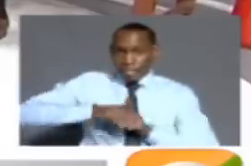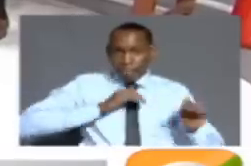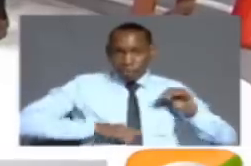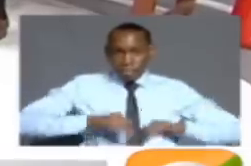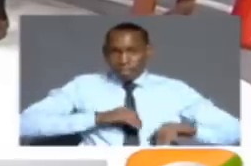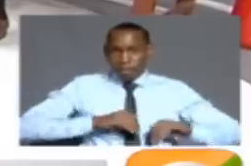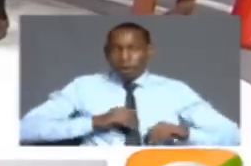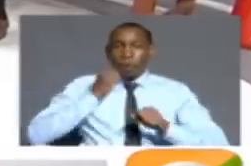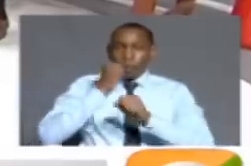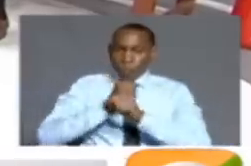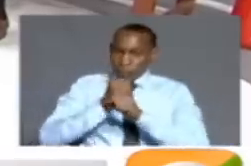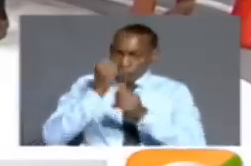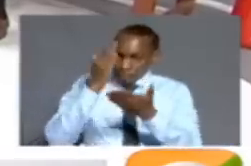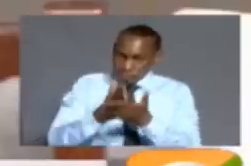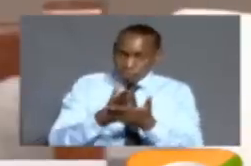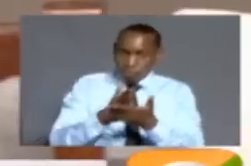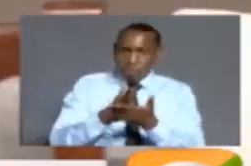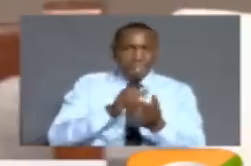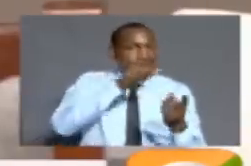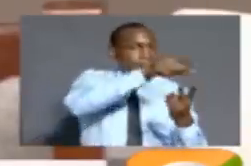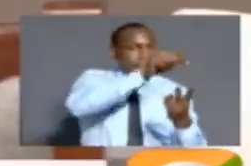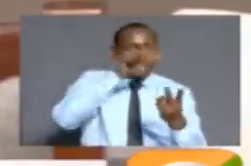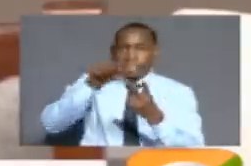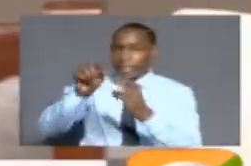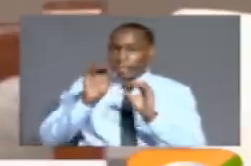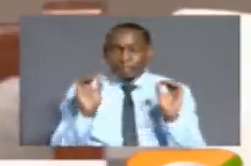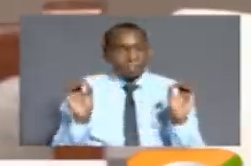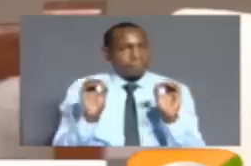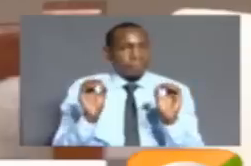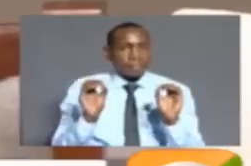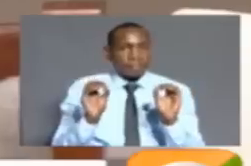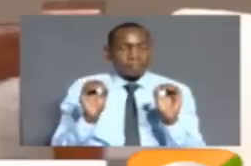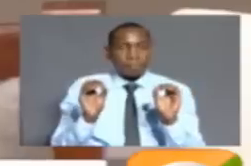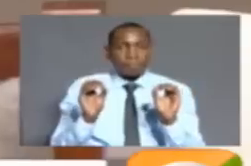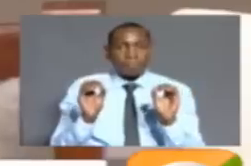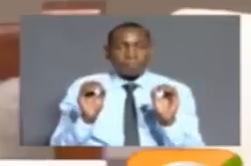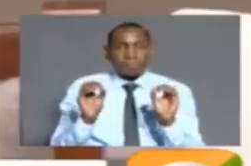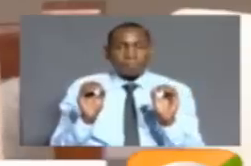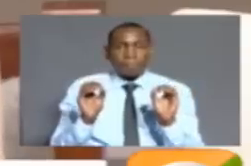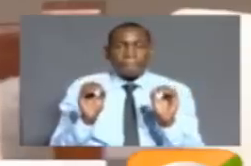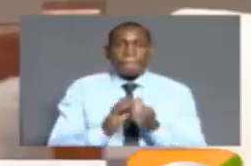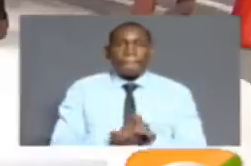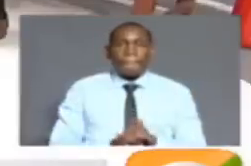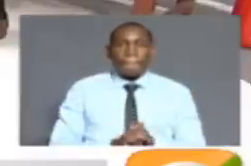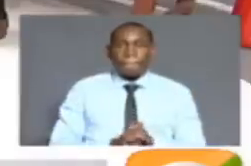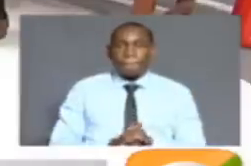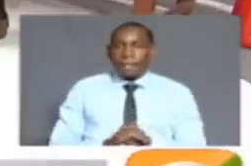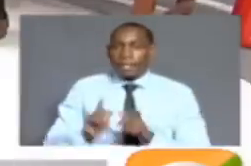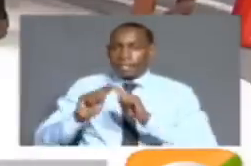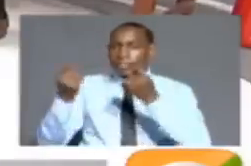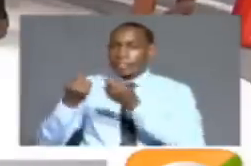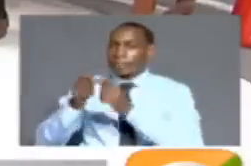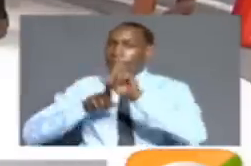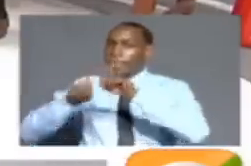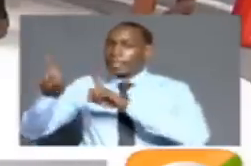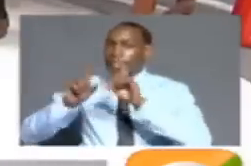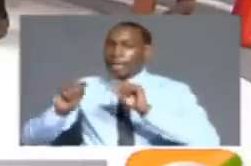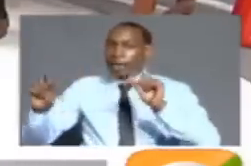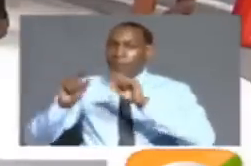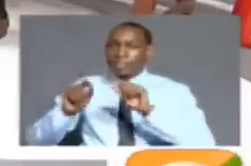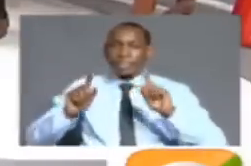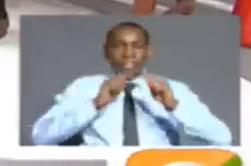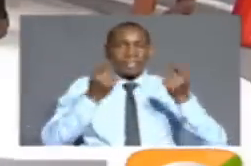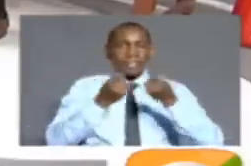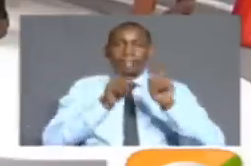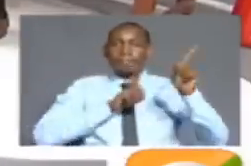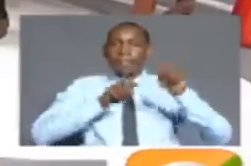do it holistically. Let us not be selective. So you're saying it's being selective? Yes, absolutely. Absolutely. That sounds like Team Tanga Tanga to me. Come on, Jeff. What is this Team